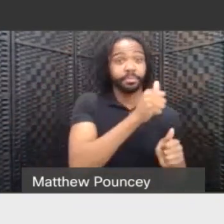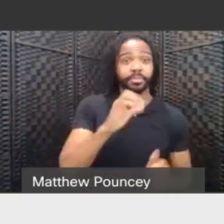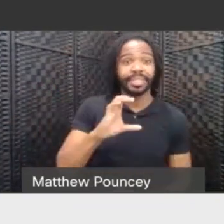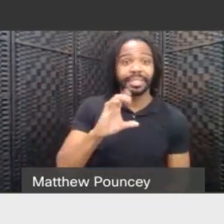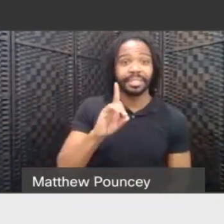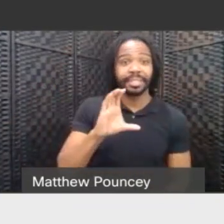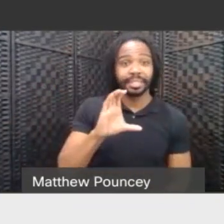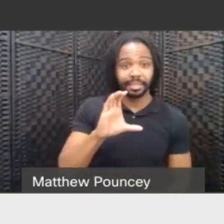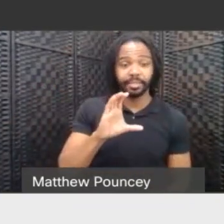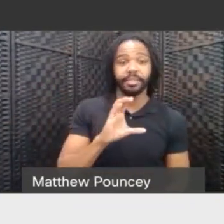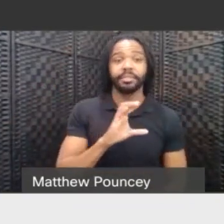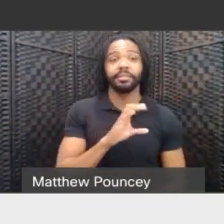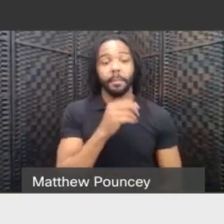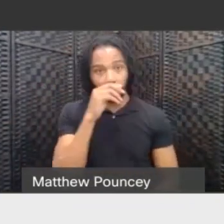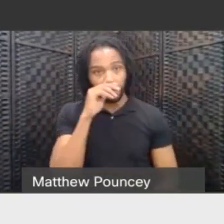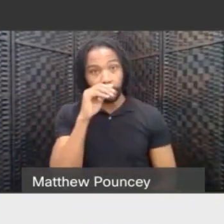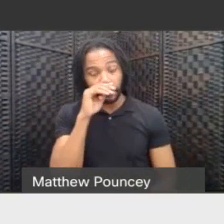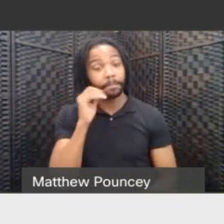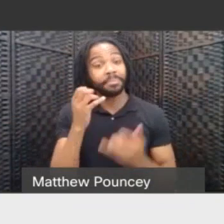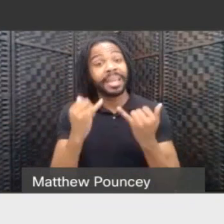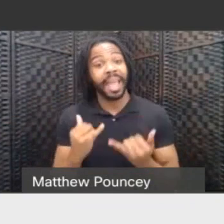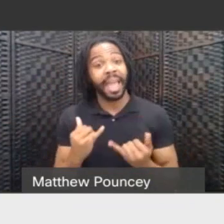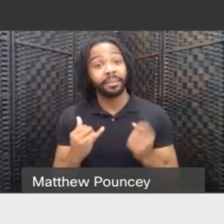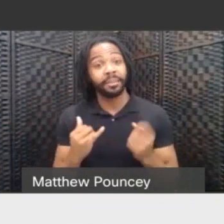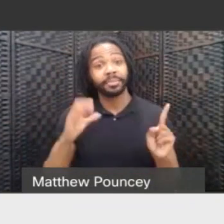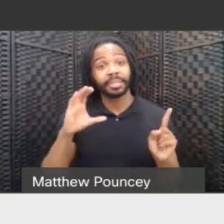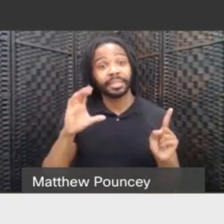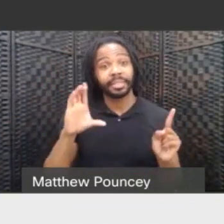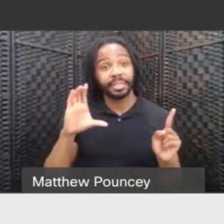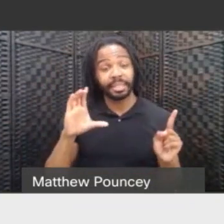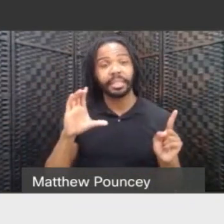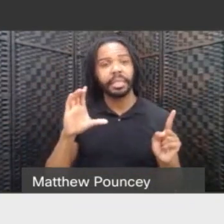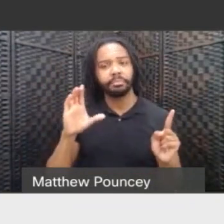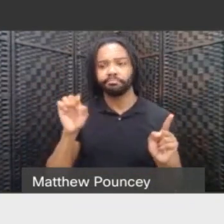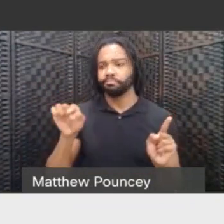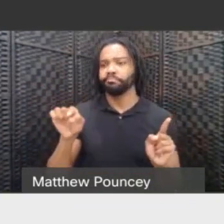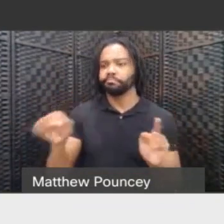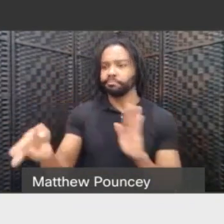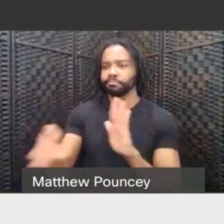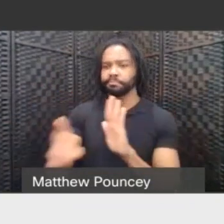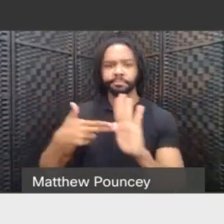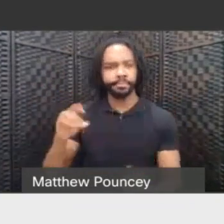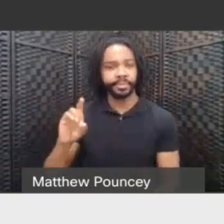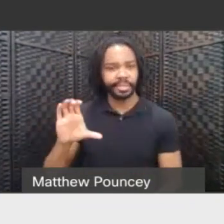which has now classified the district as